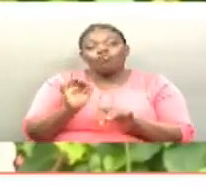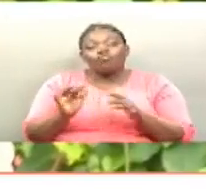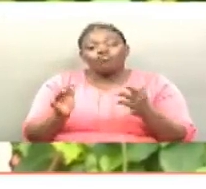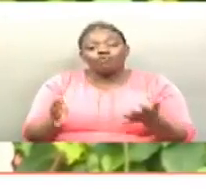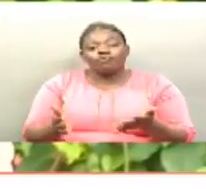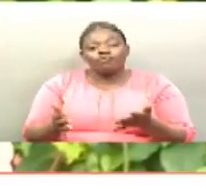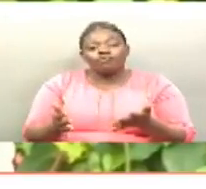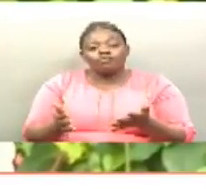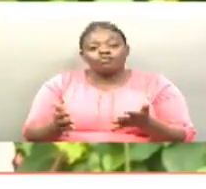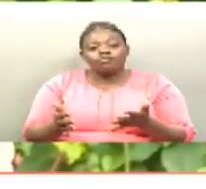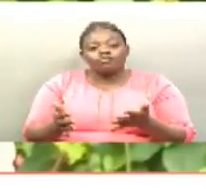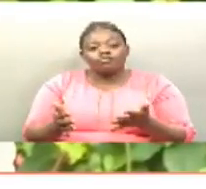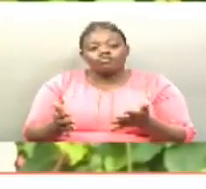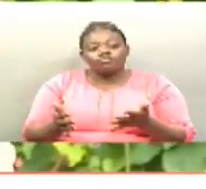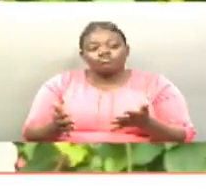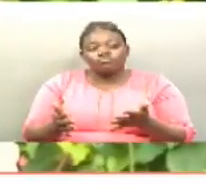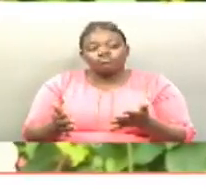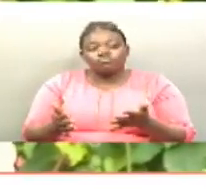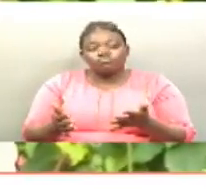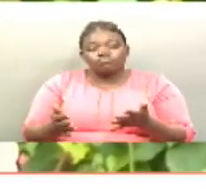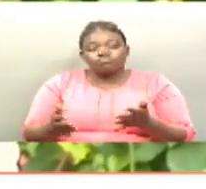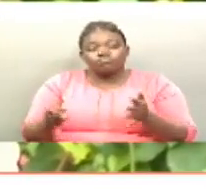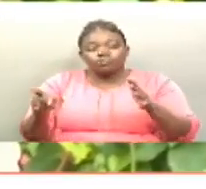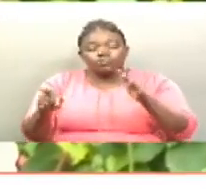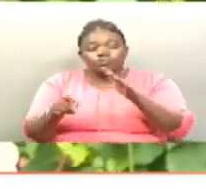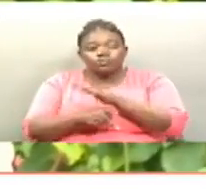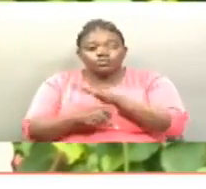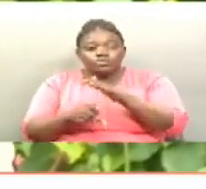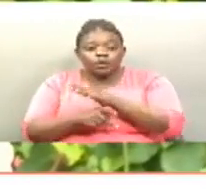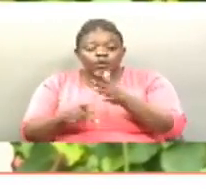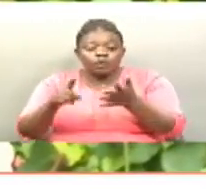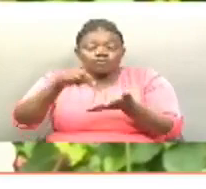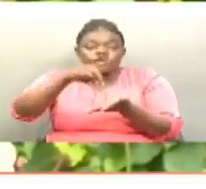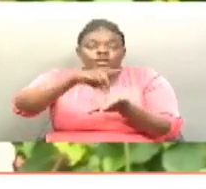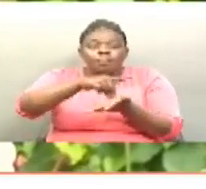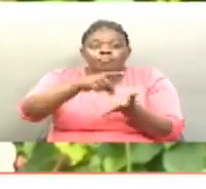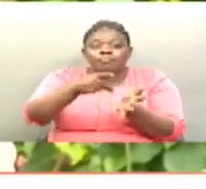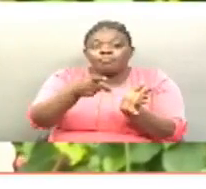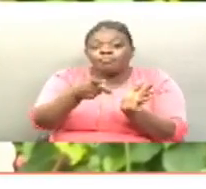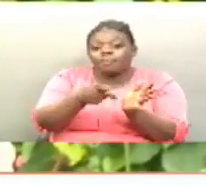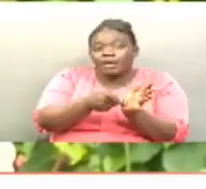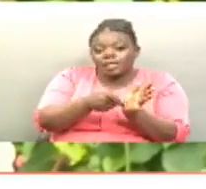mainly comprised of deputy heads of departments,